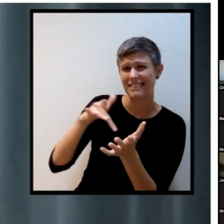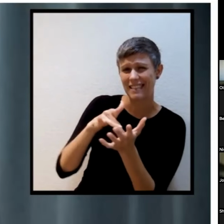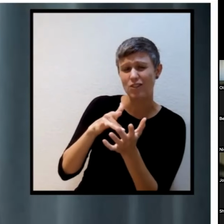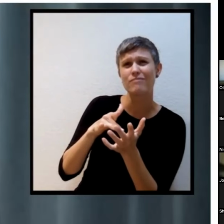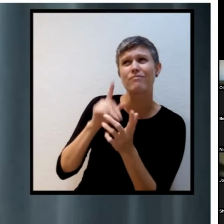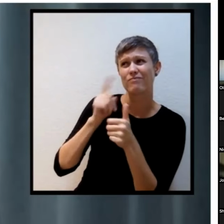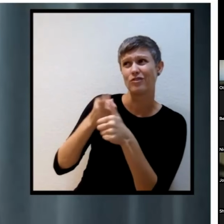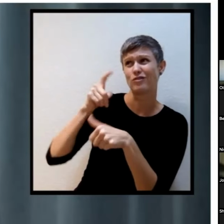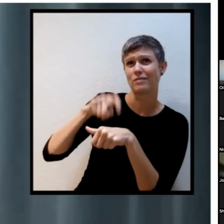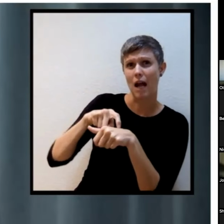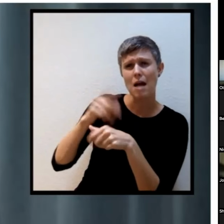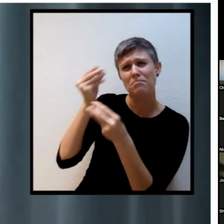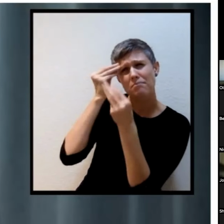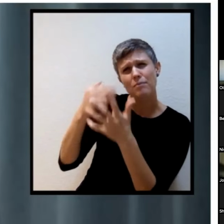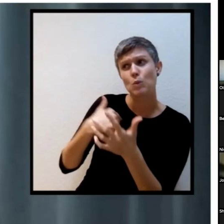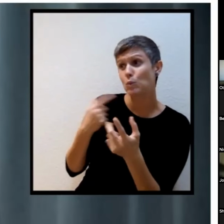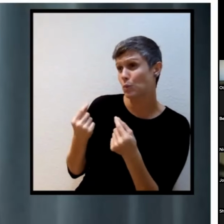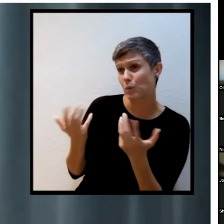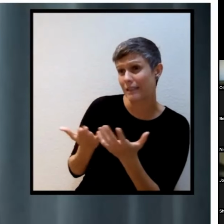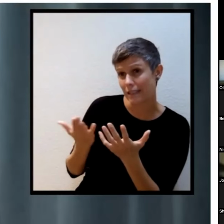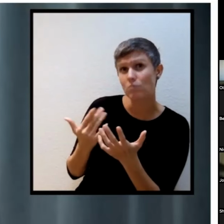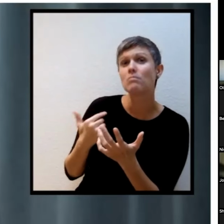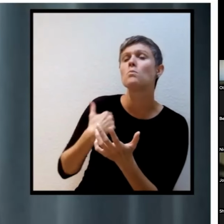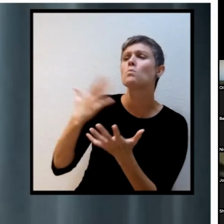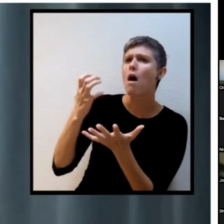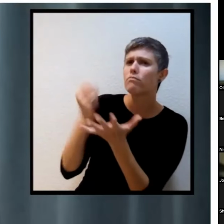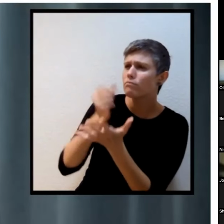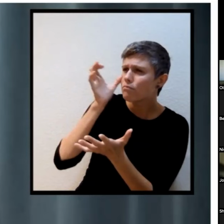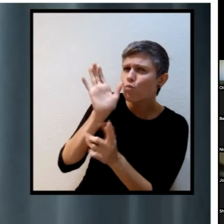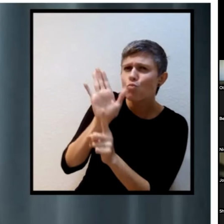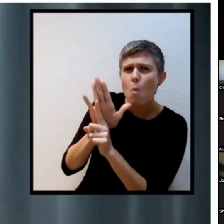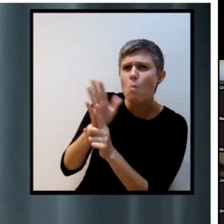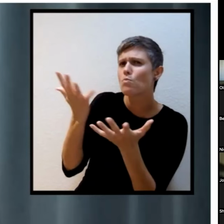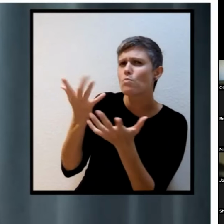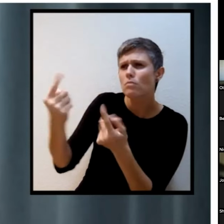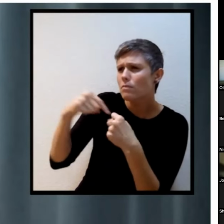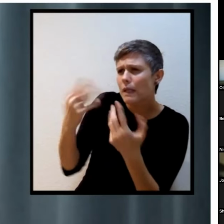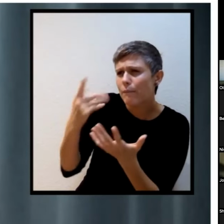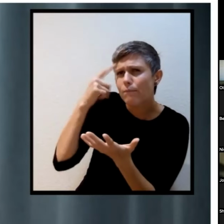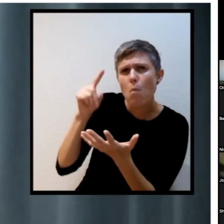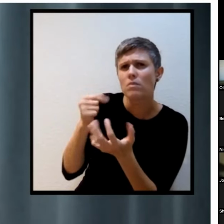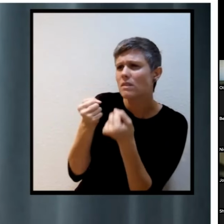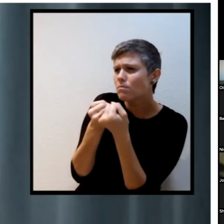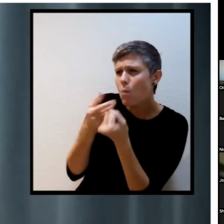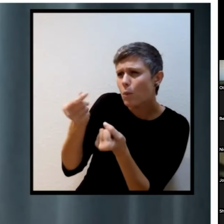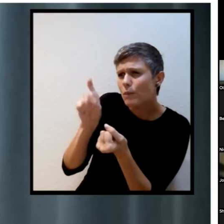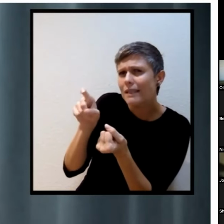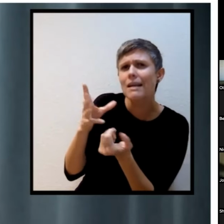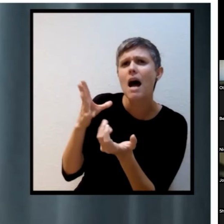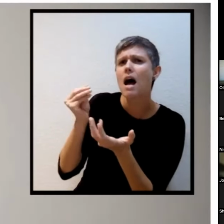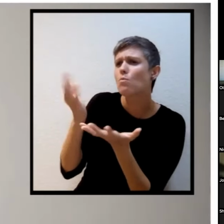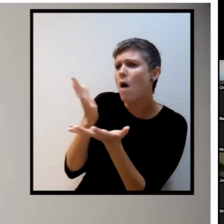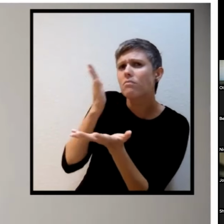Let me tell you what we do here at the center. Then I want to hear about you. What brought you here? What support you're needing today? And what might you need